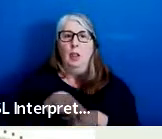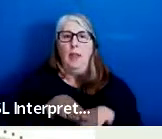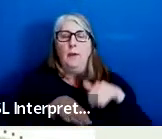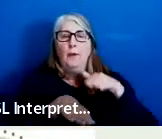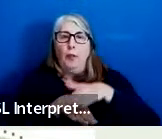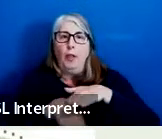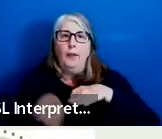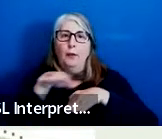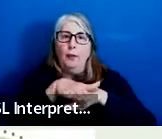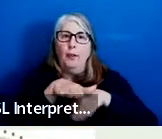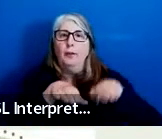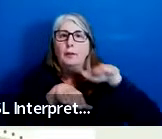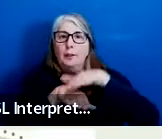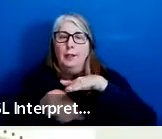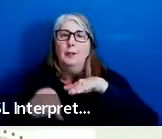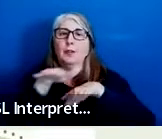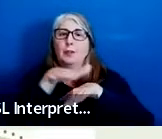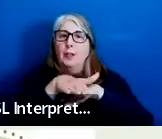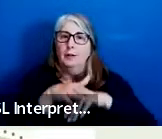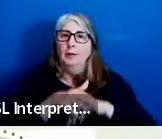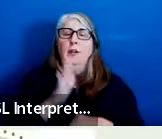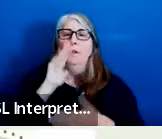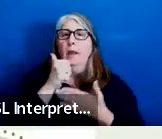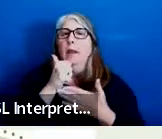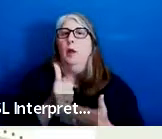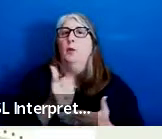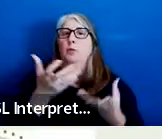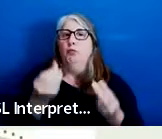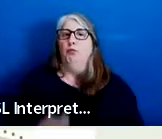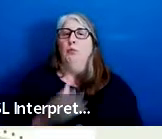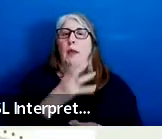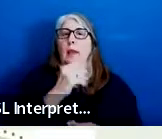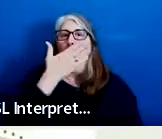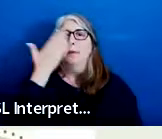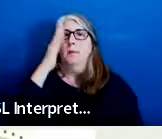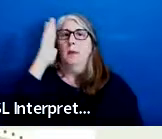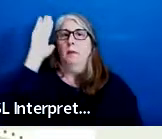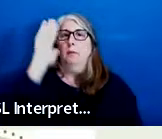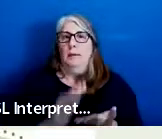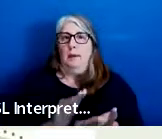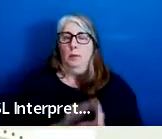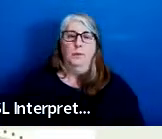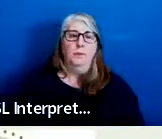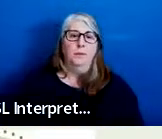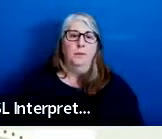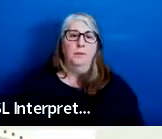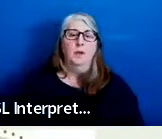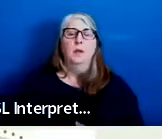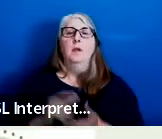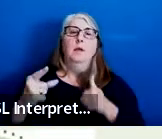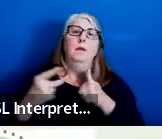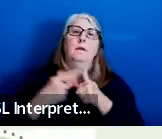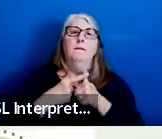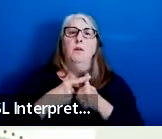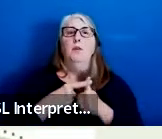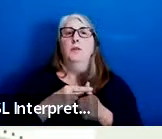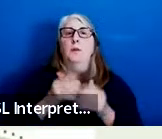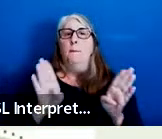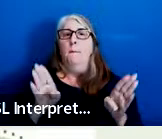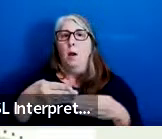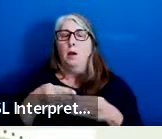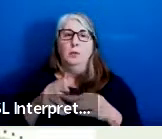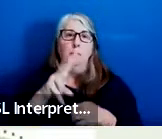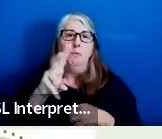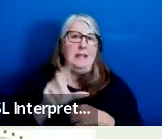with the absorption of moisture and help to contain the odors. The first layer is a cardboard box with some pizza and some grease on